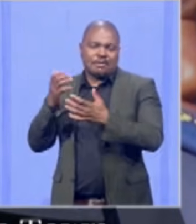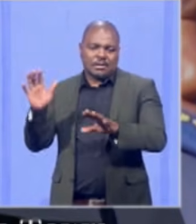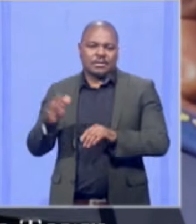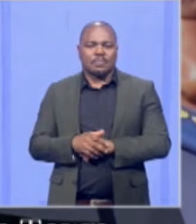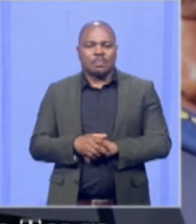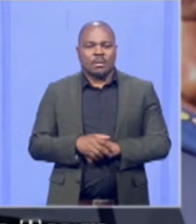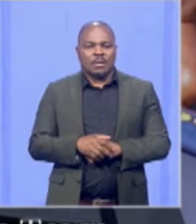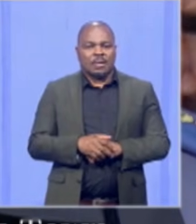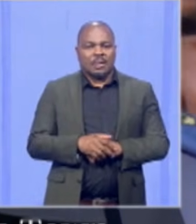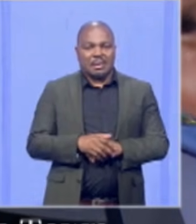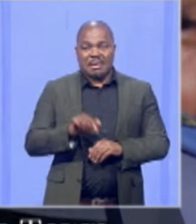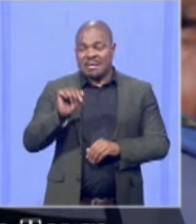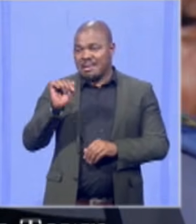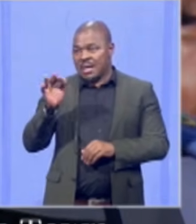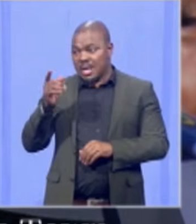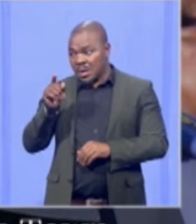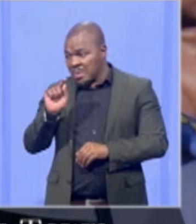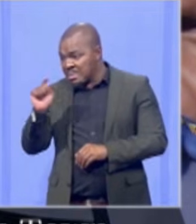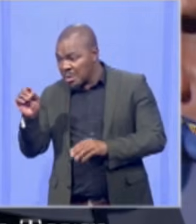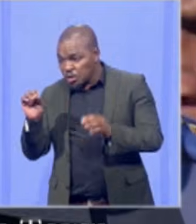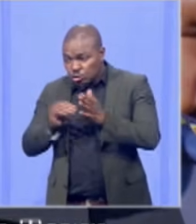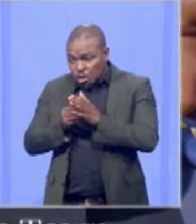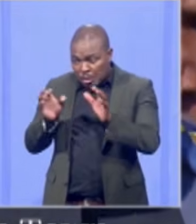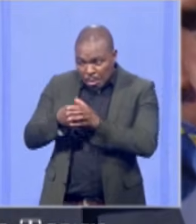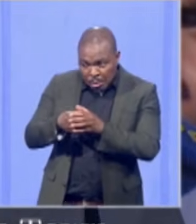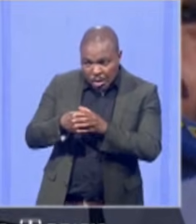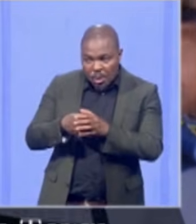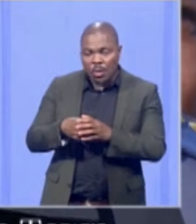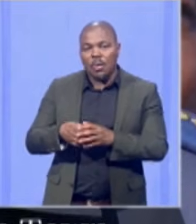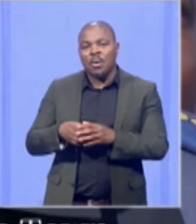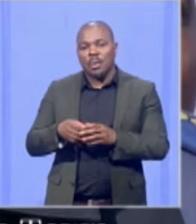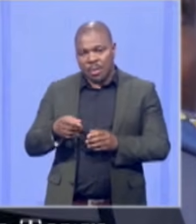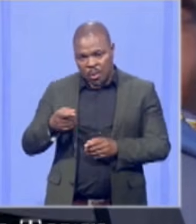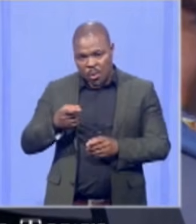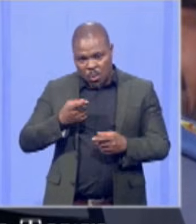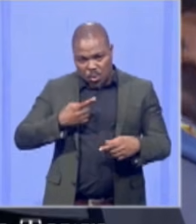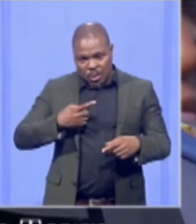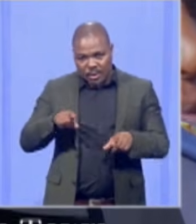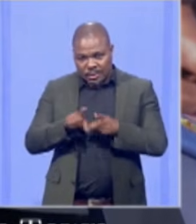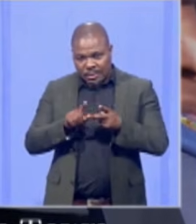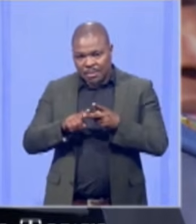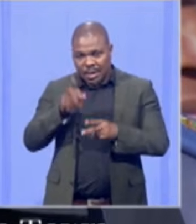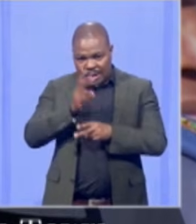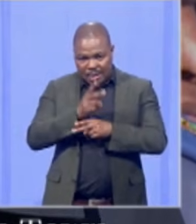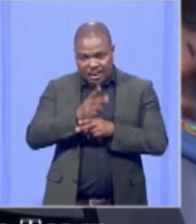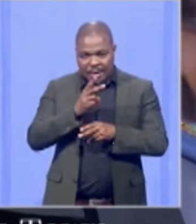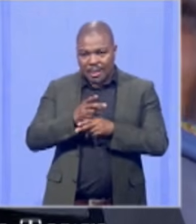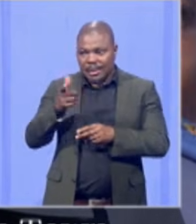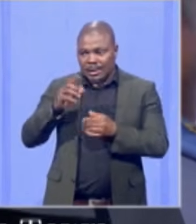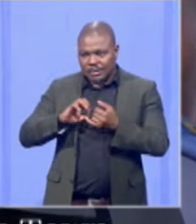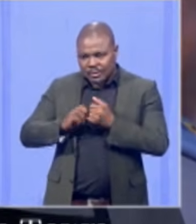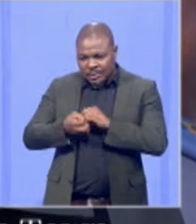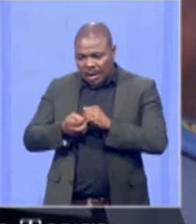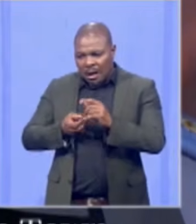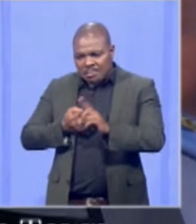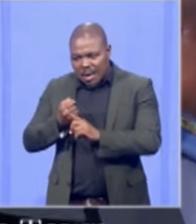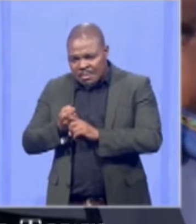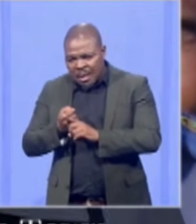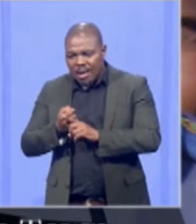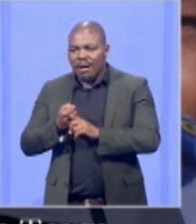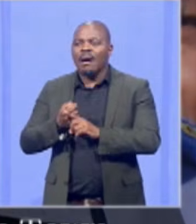we round off gangs, as you open up space, they fight again to fill up those spaces. But